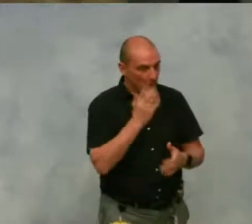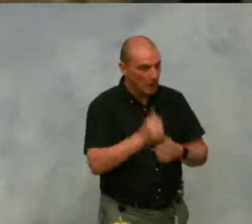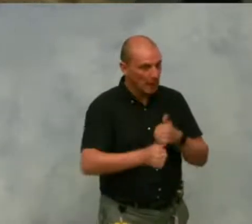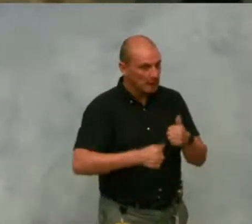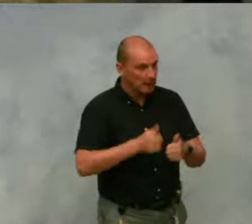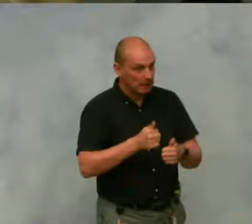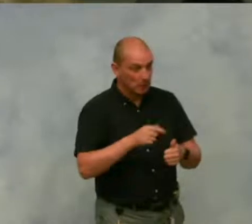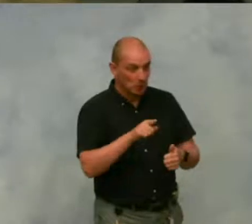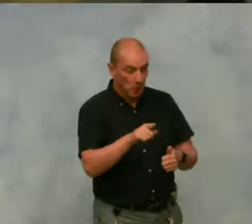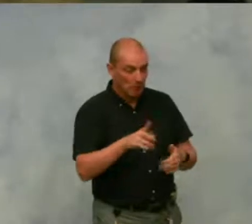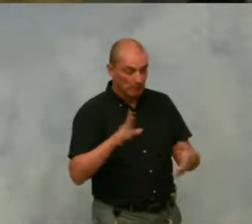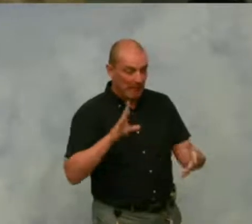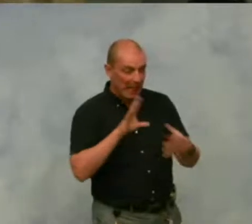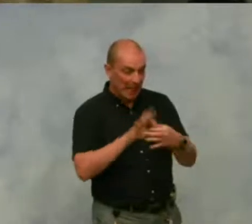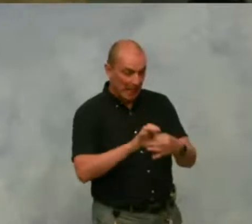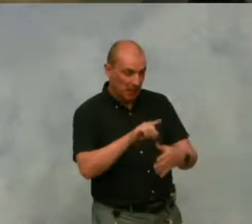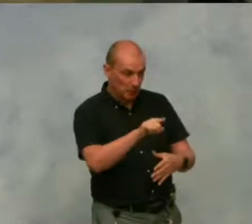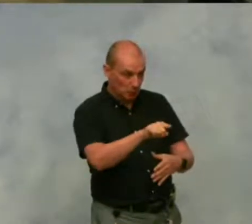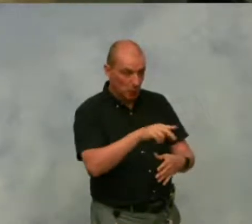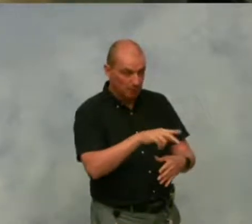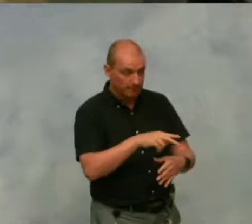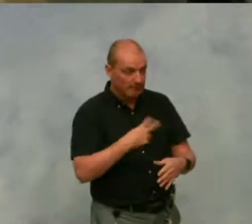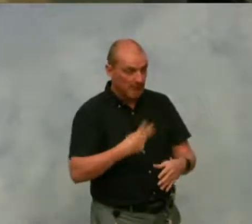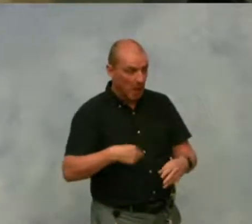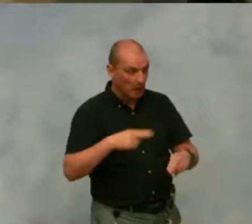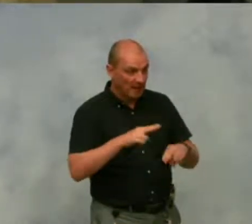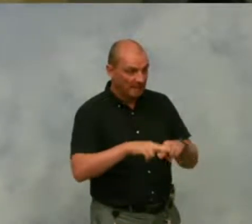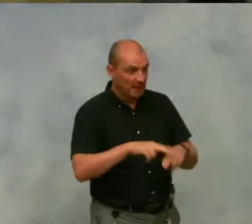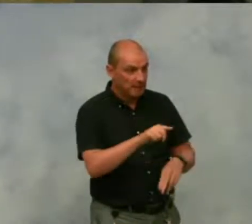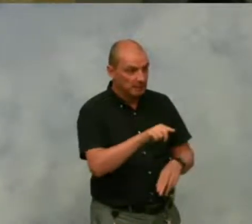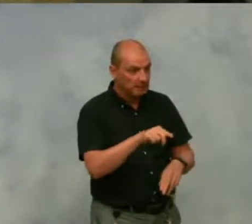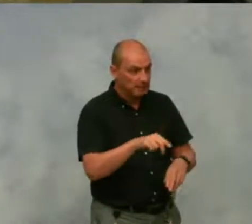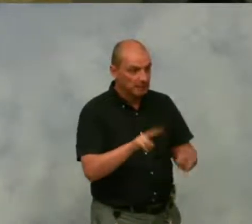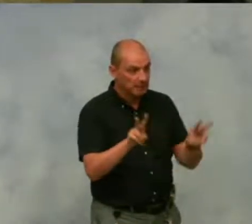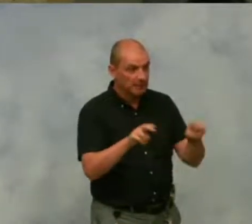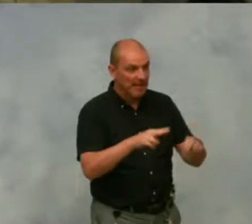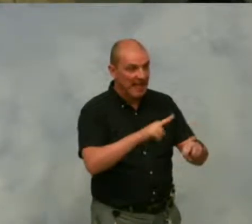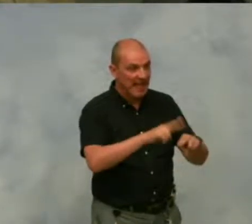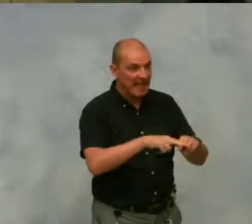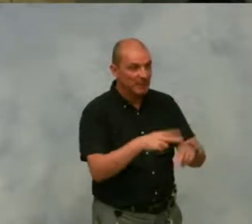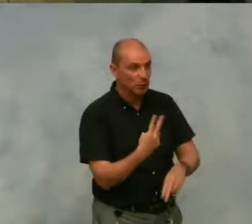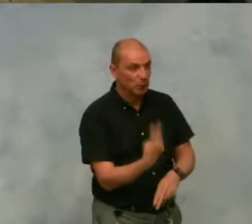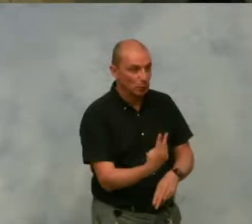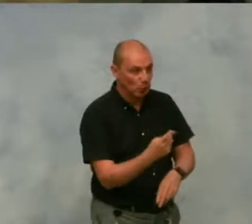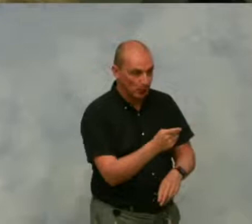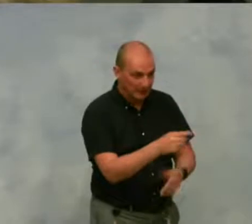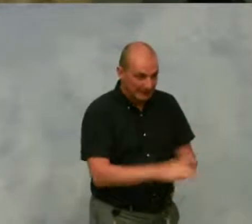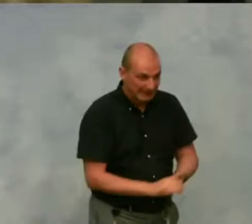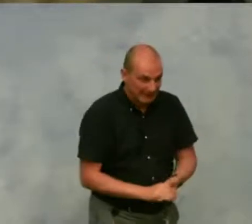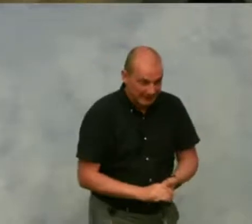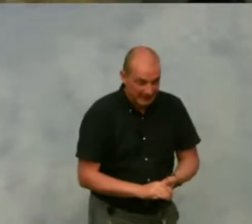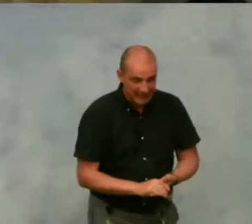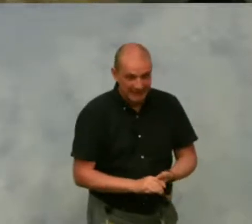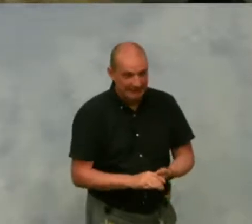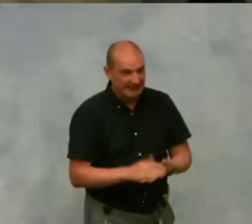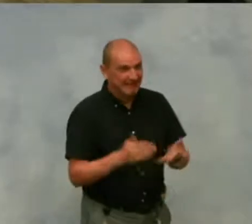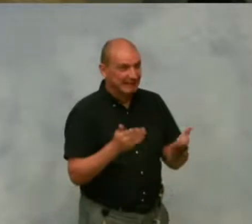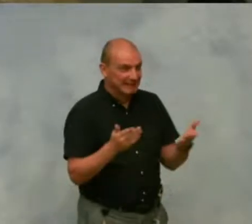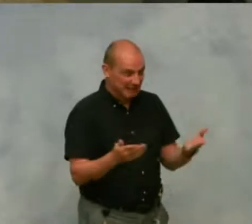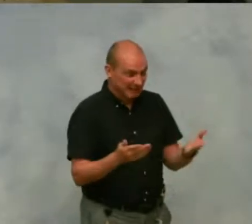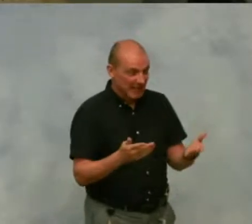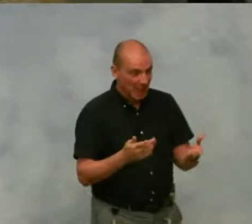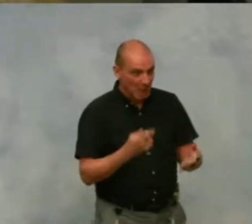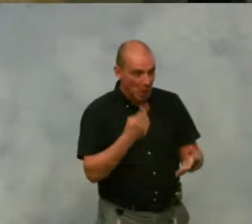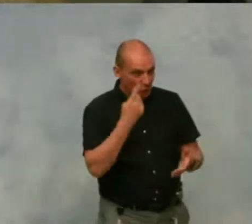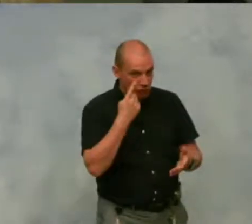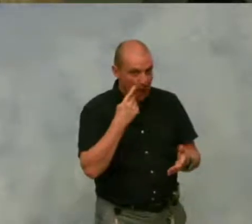Councillor Ferguson, F2, I've got a couple of questions, and the same thing, they may be answered as